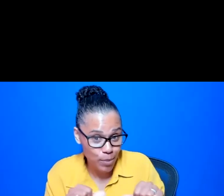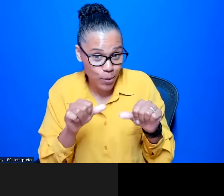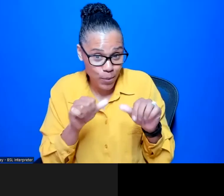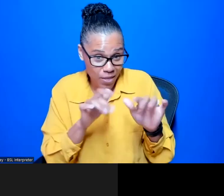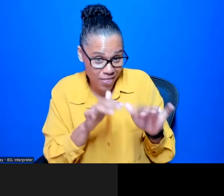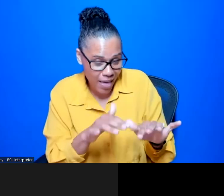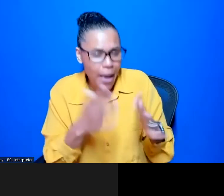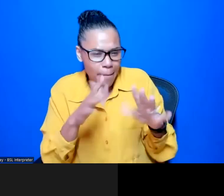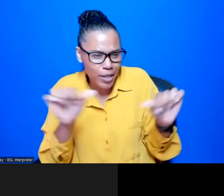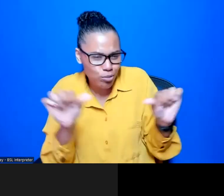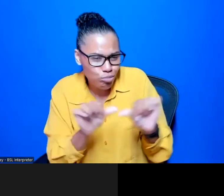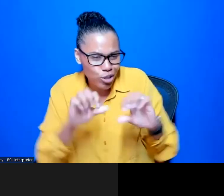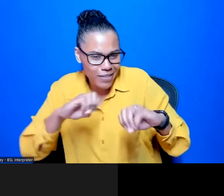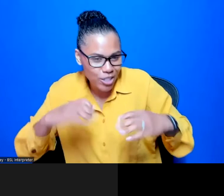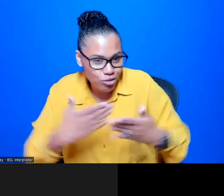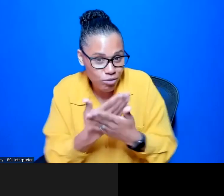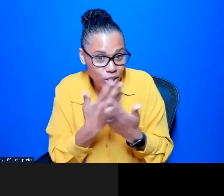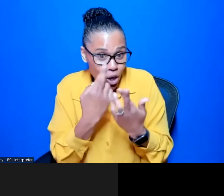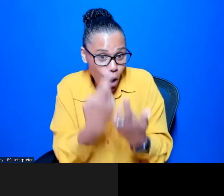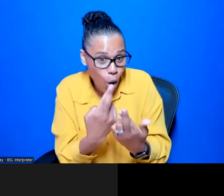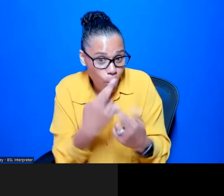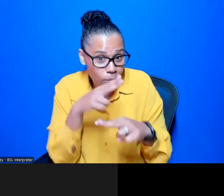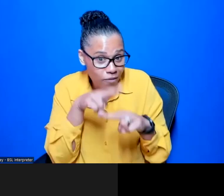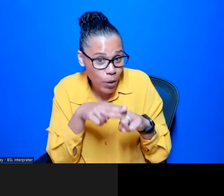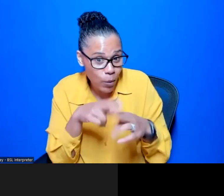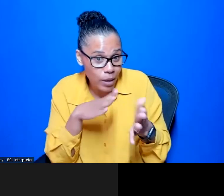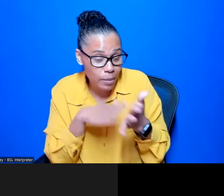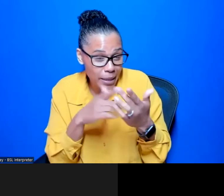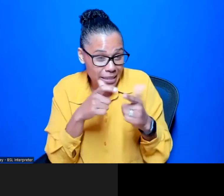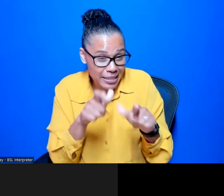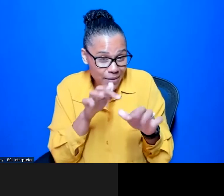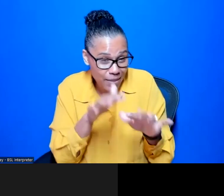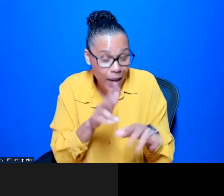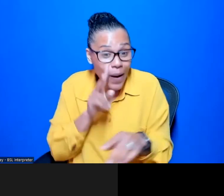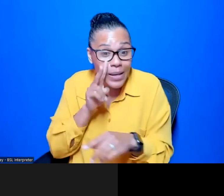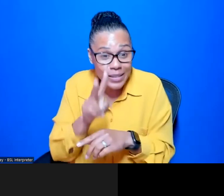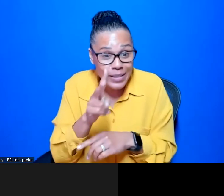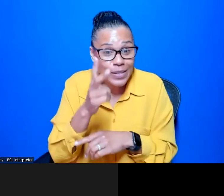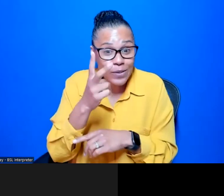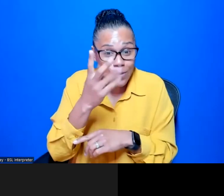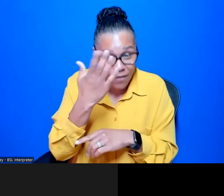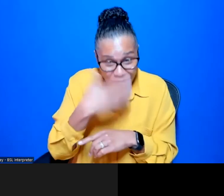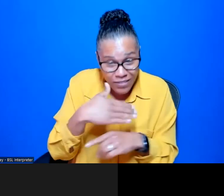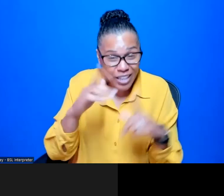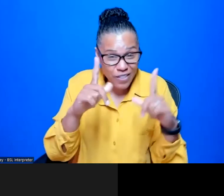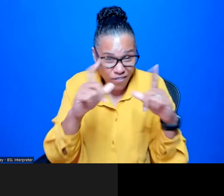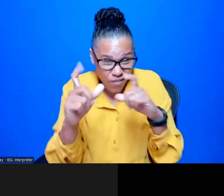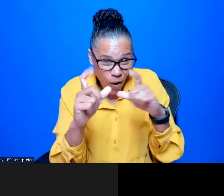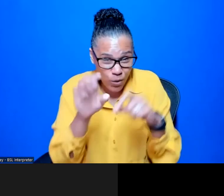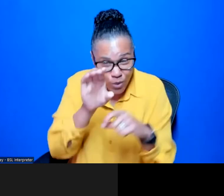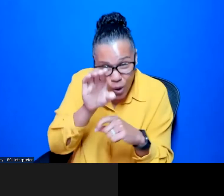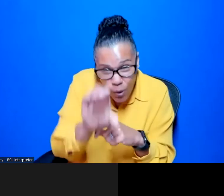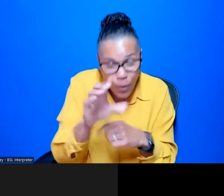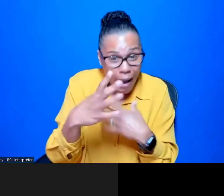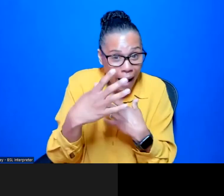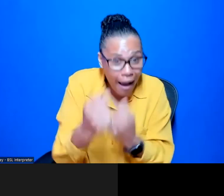introduction before, Fiona. I hope you're with us now. I can see your face in terms of your photo on the front of your